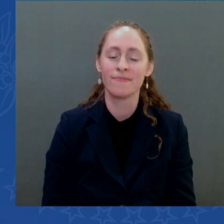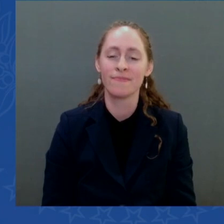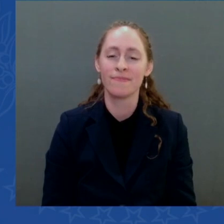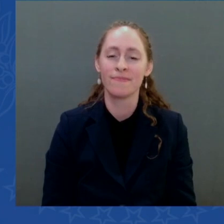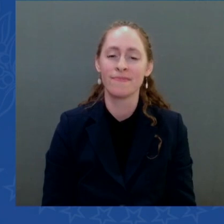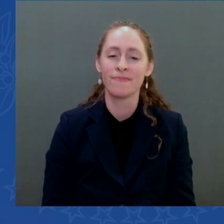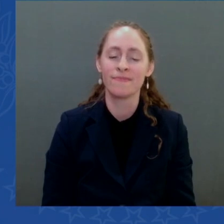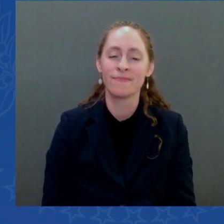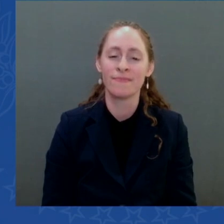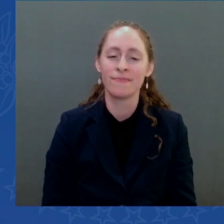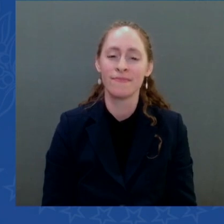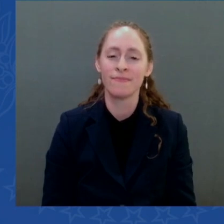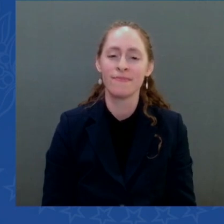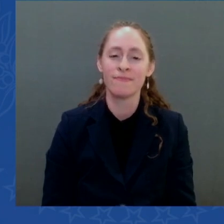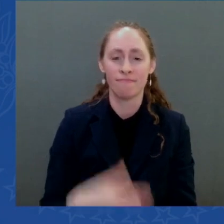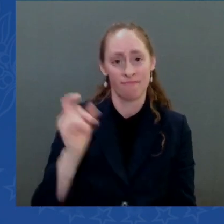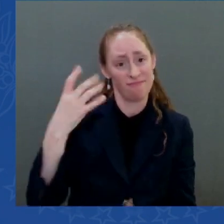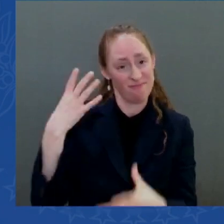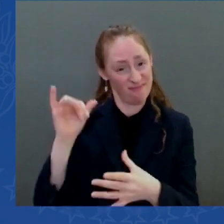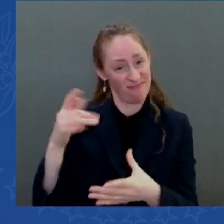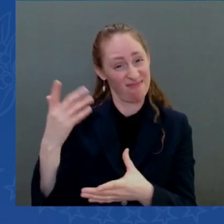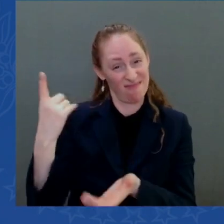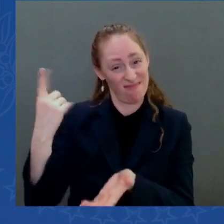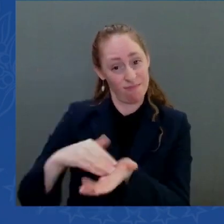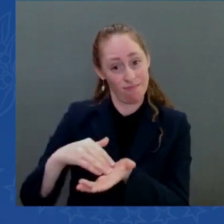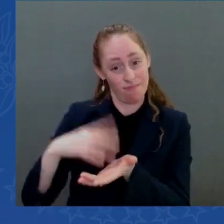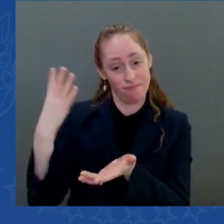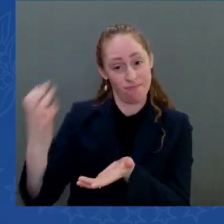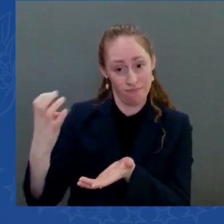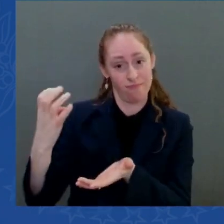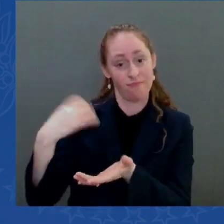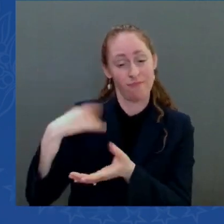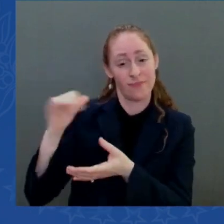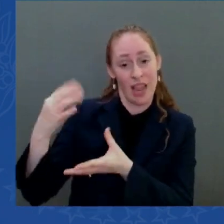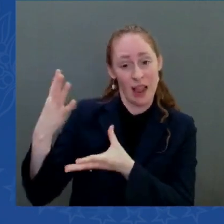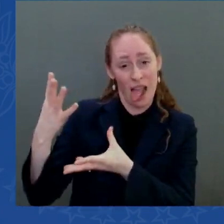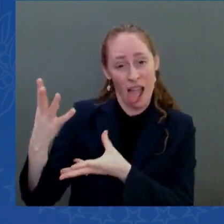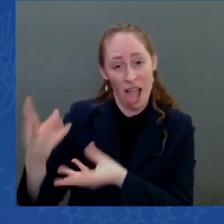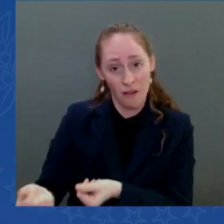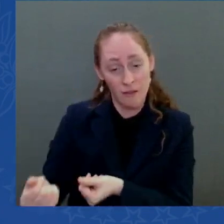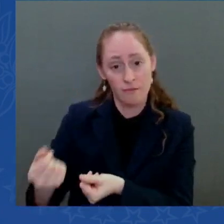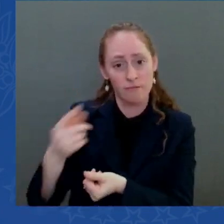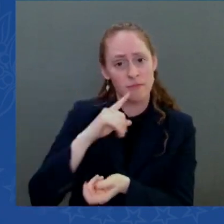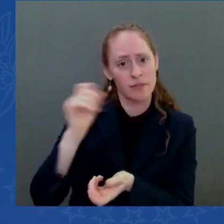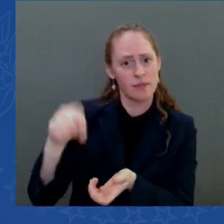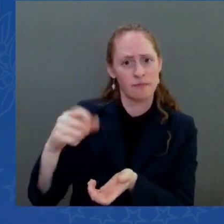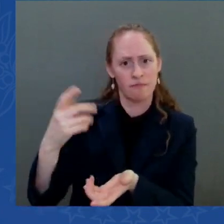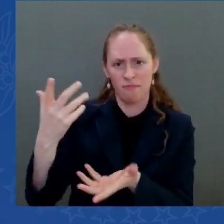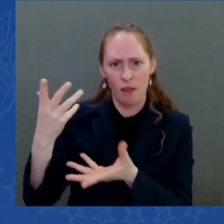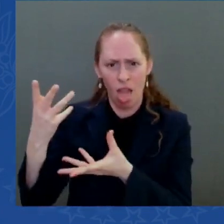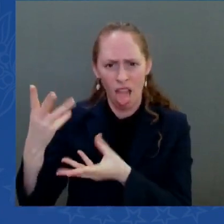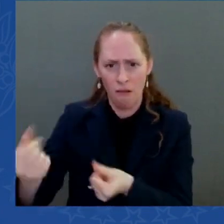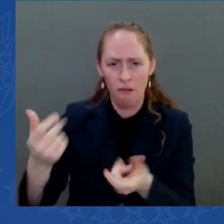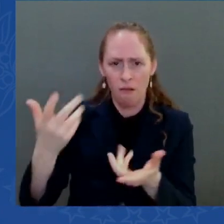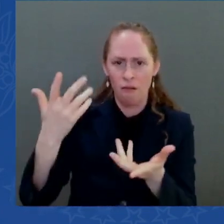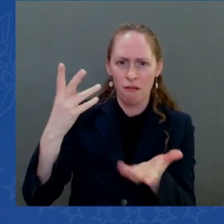company, same exact amount. It's unconscionable.